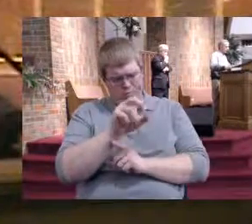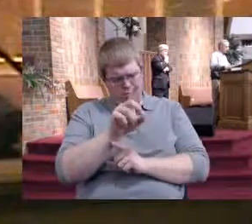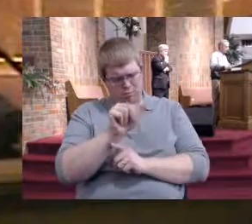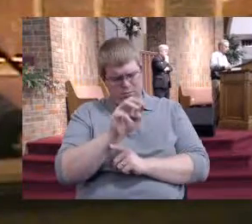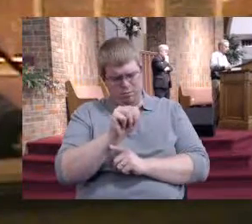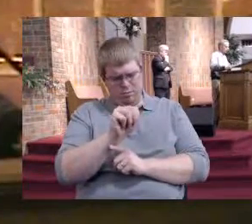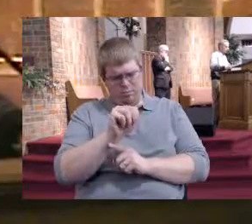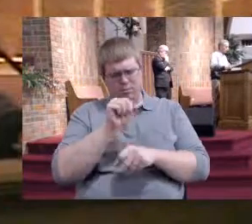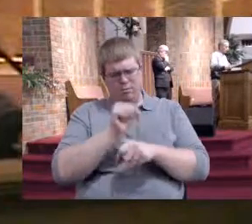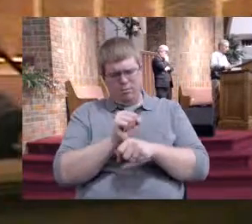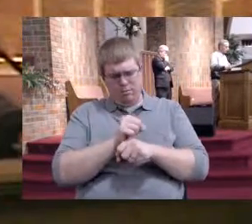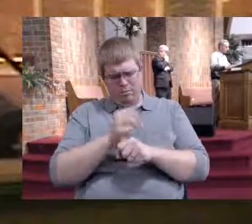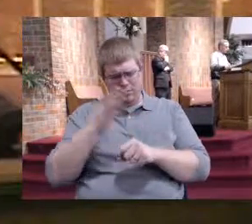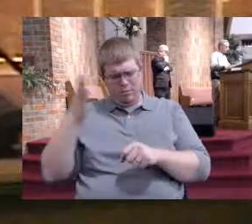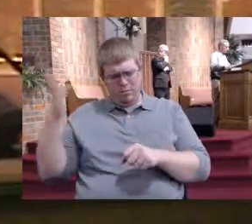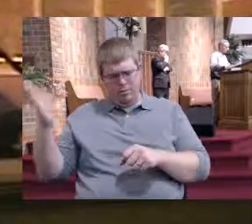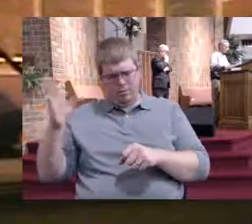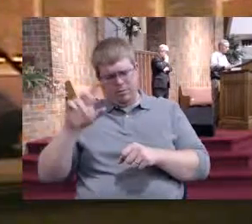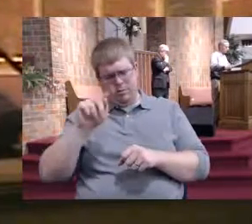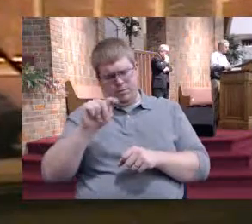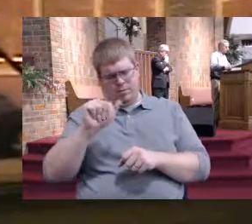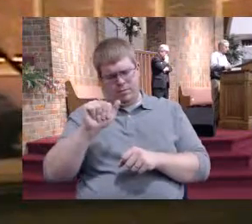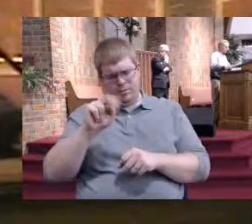in Tanzania.